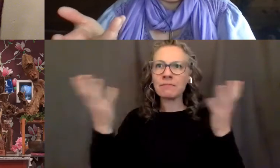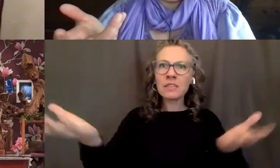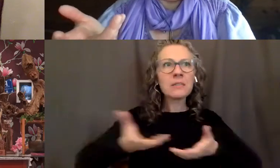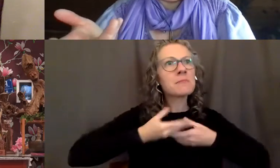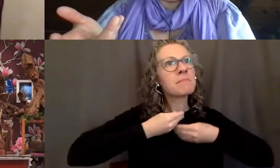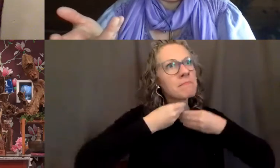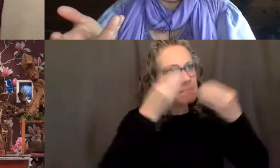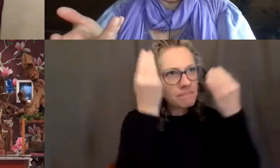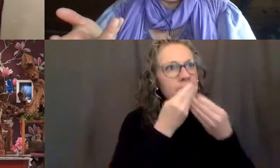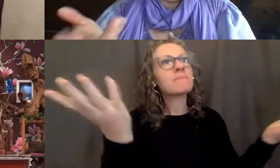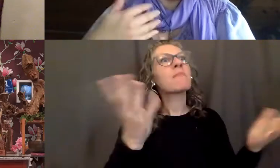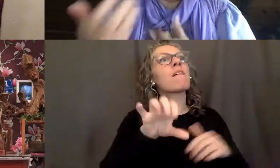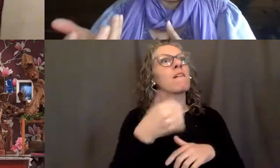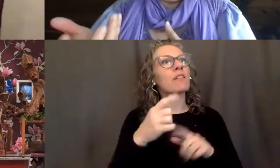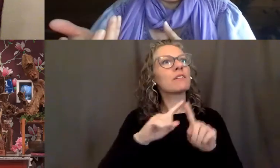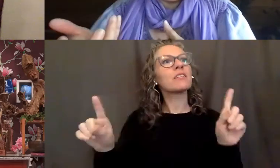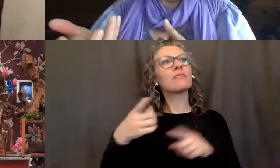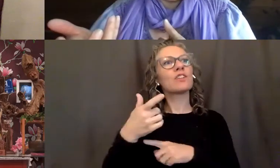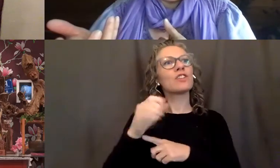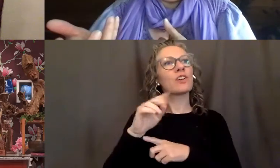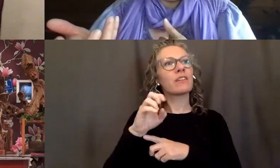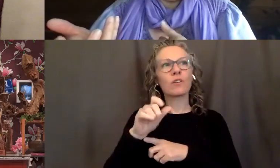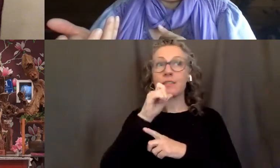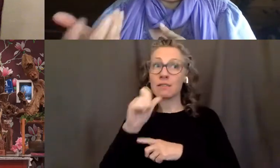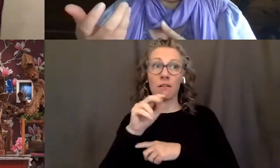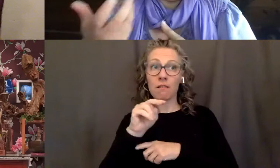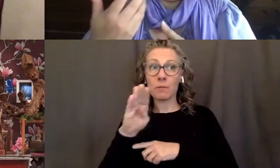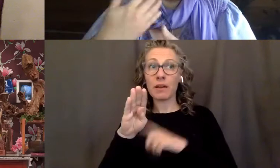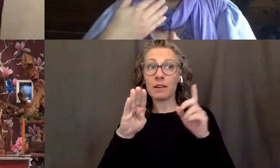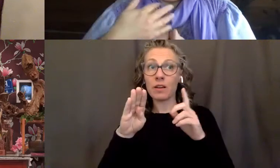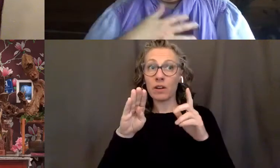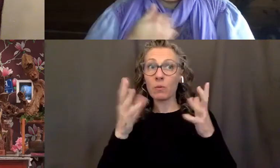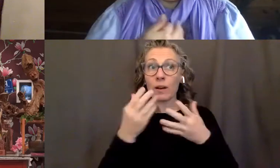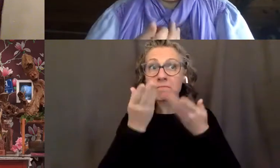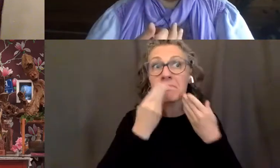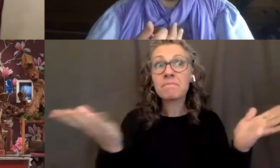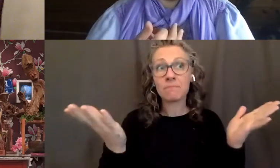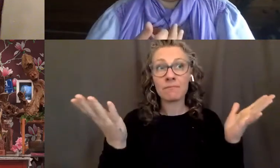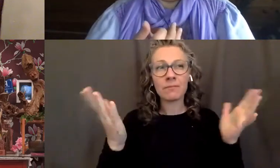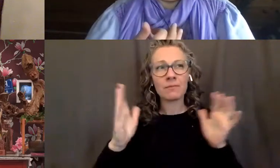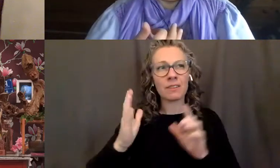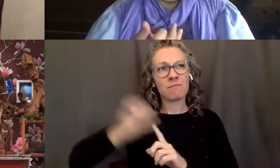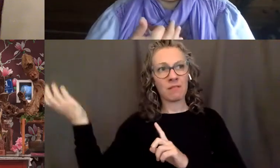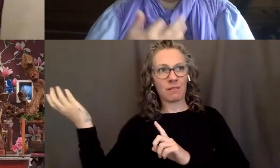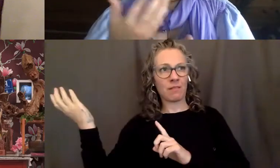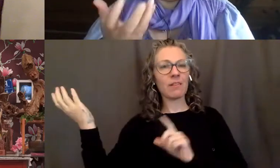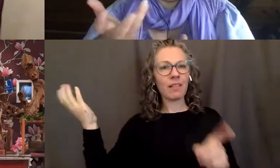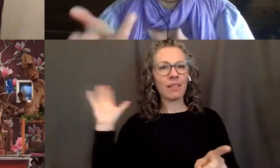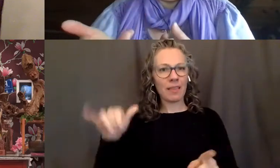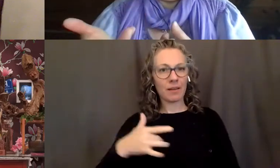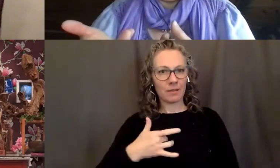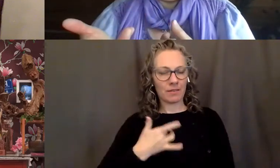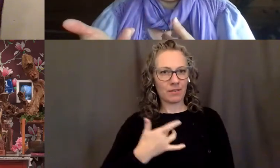they are this other gender that isn't non-binary? And so like, I feel so much the non-binary in me, and